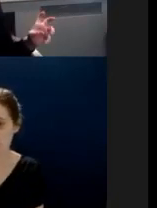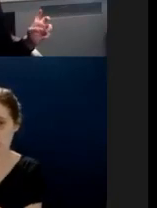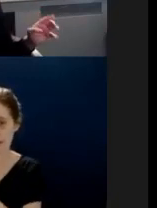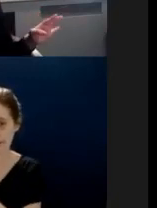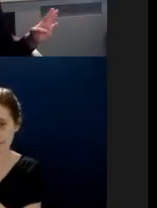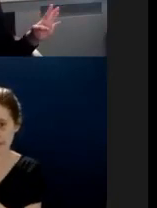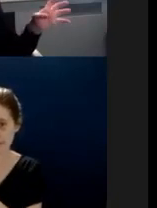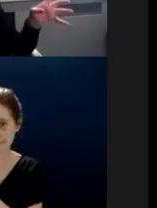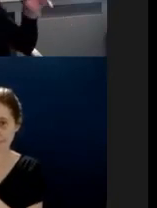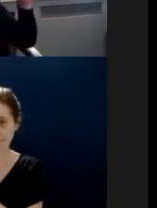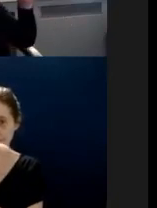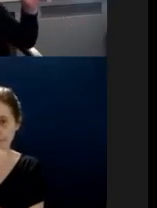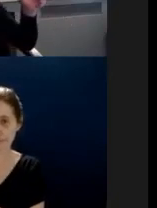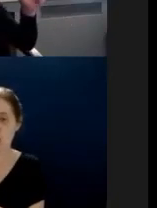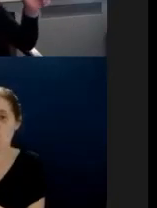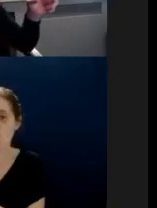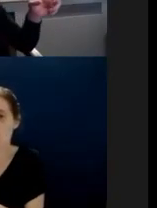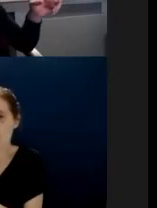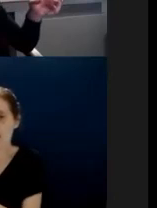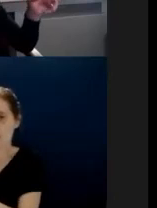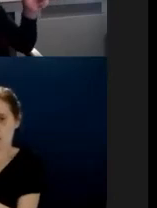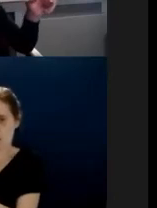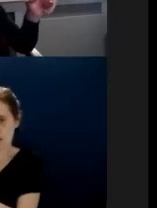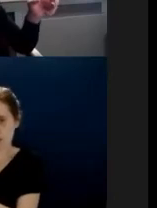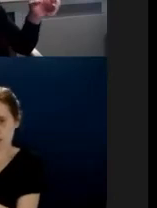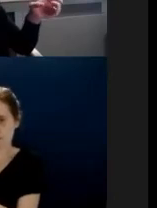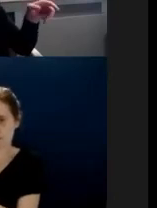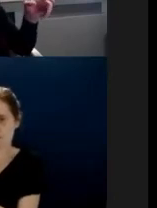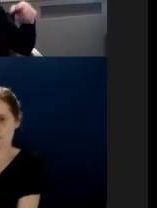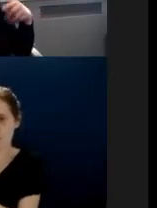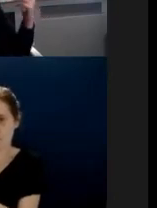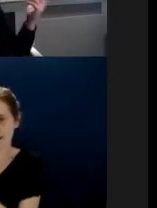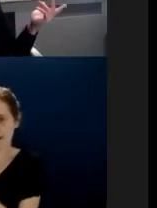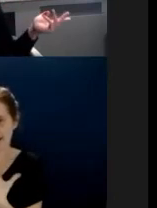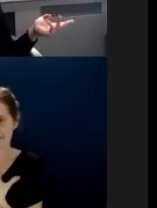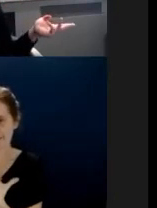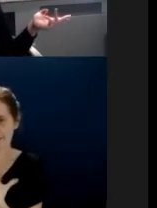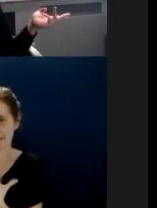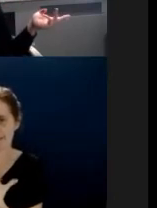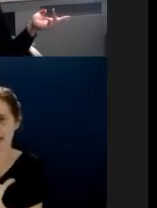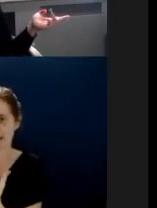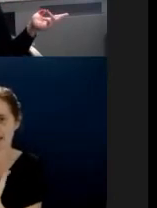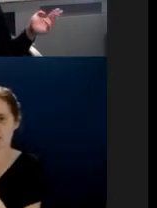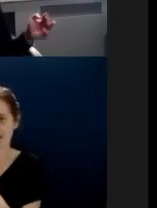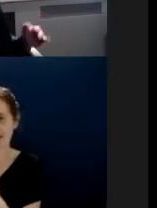put together, then the one location at least needs to have an AutoMark voting machine.